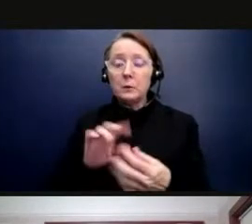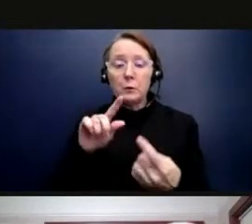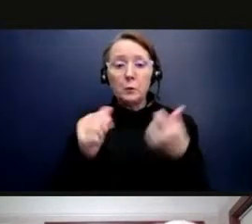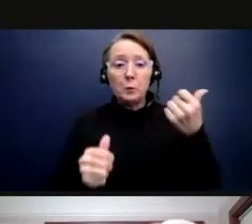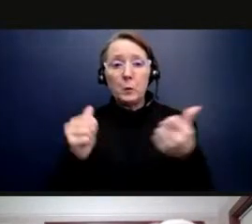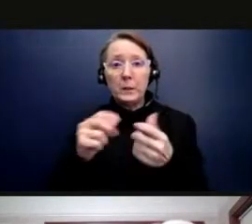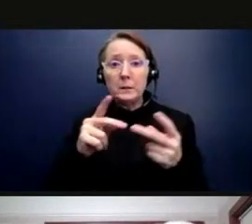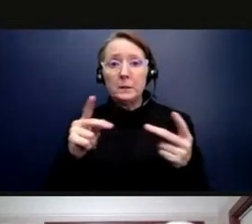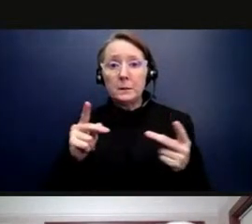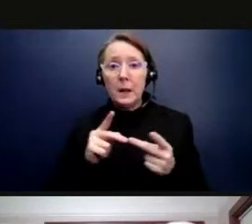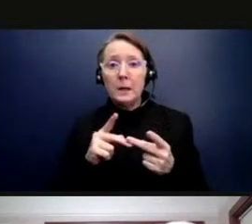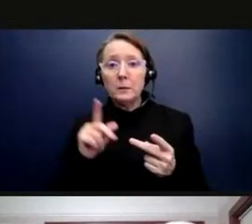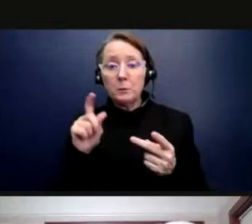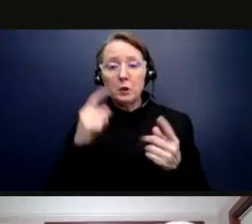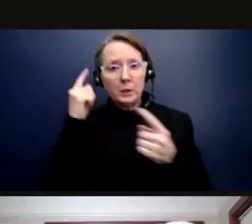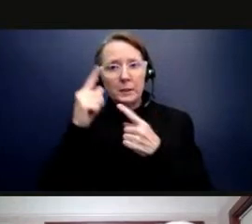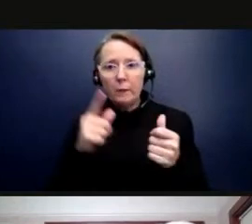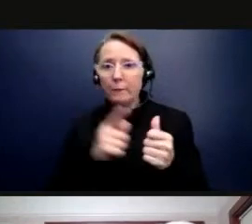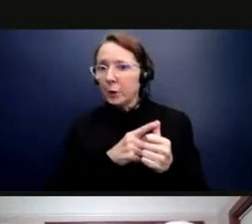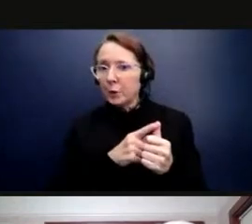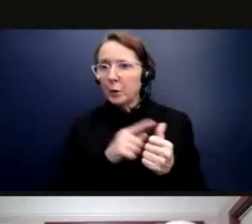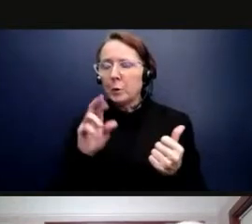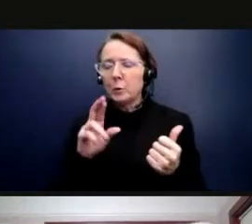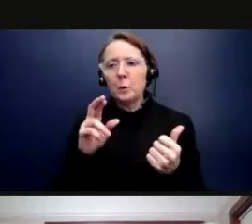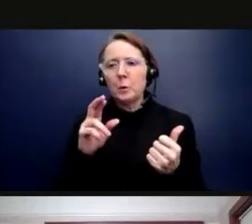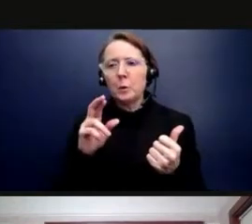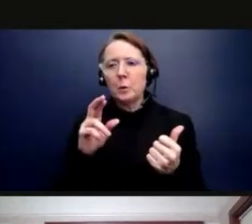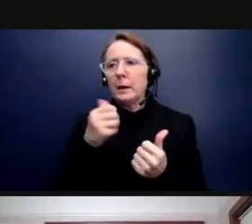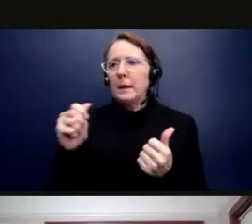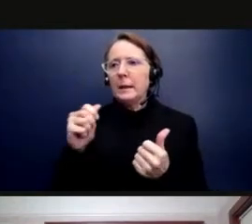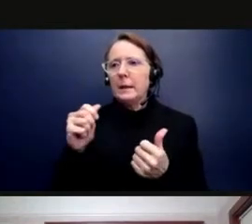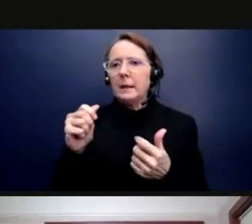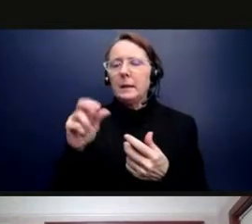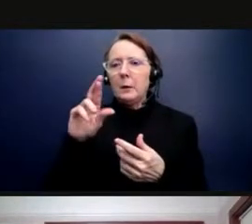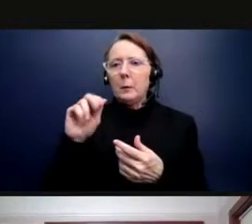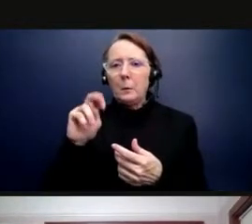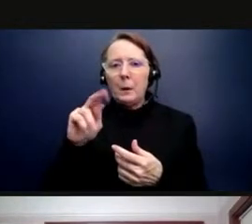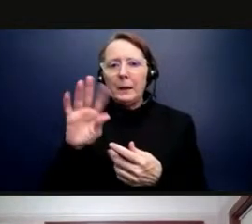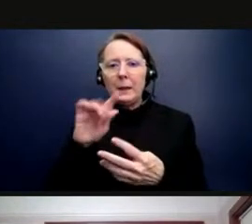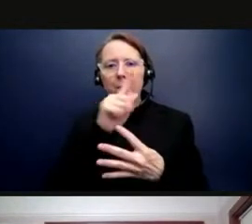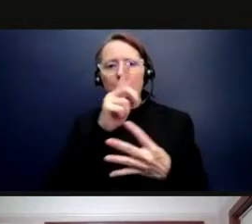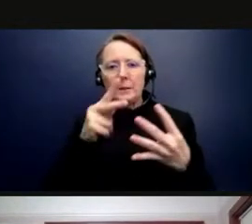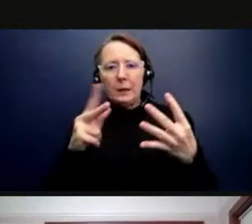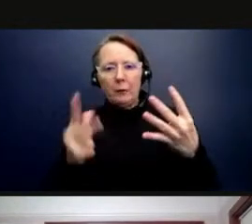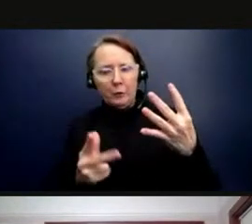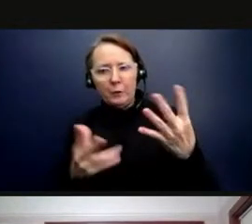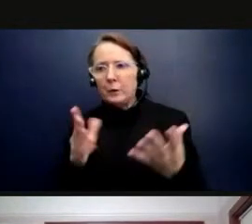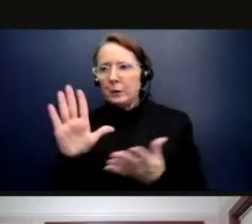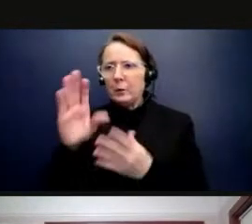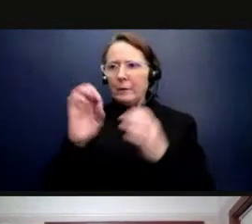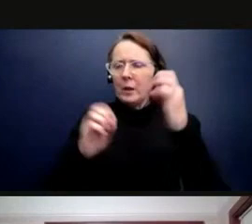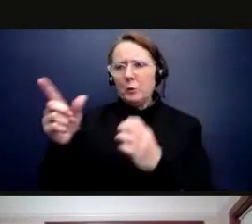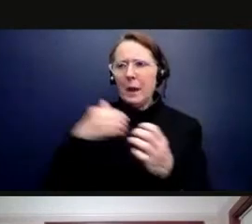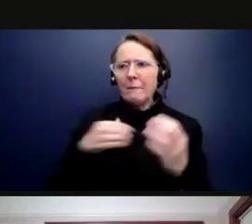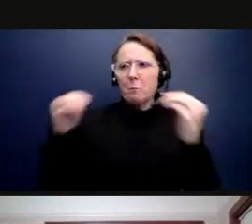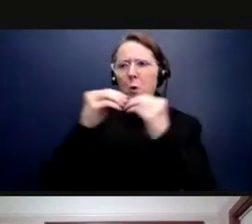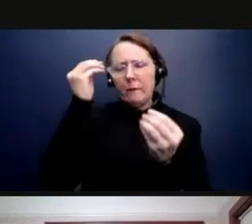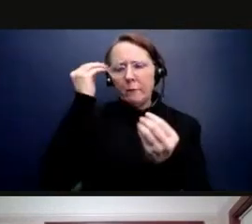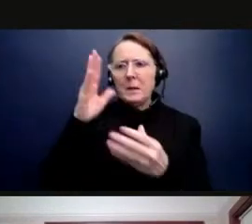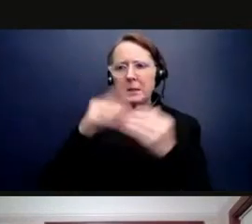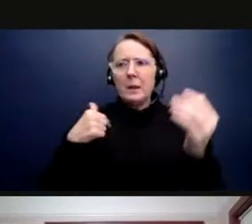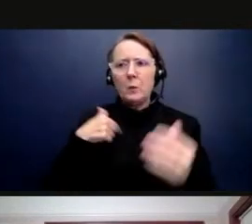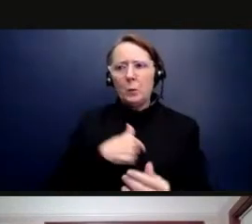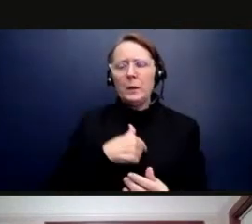sites we should consider first, or any sort of ranking that you, in your evaluation, you certainly have a lot more information about them than